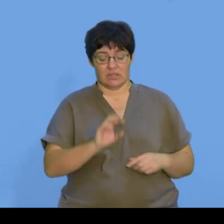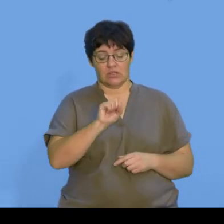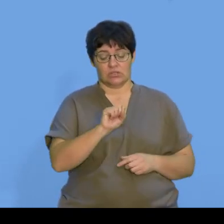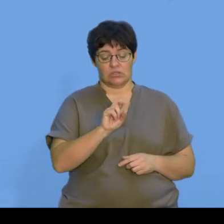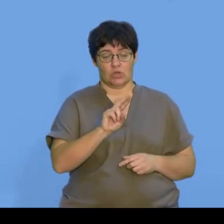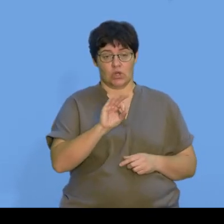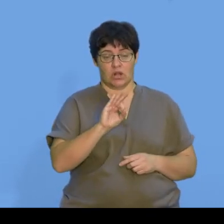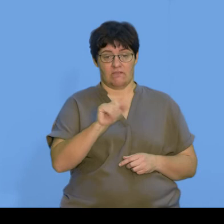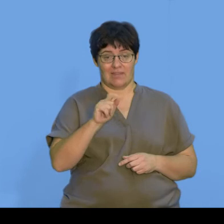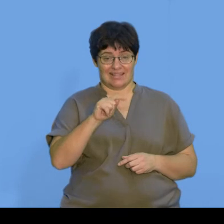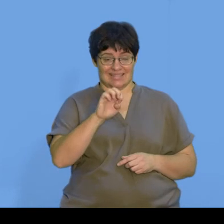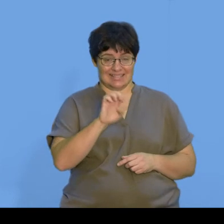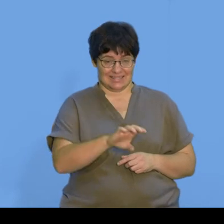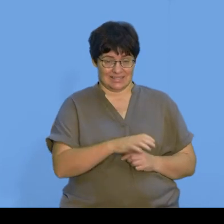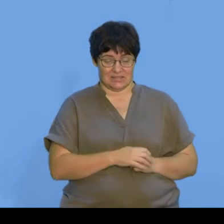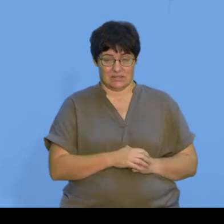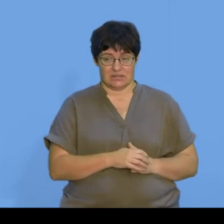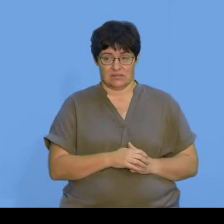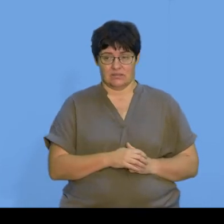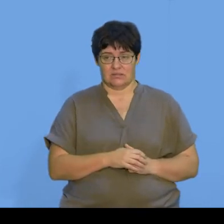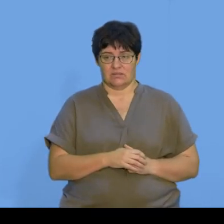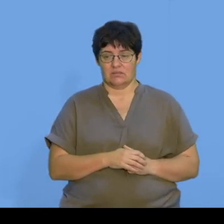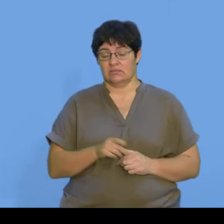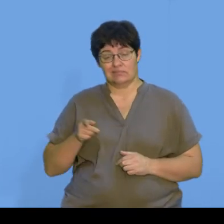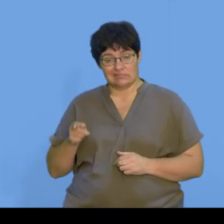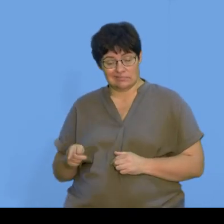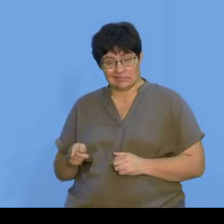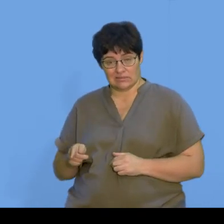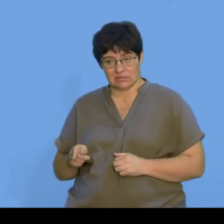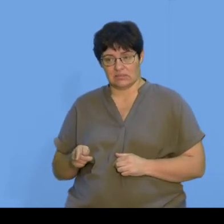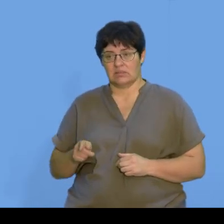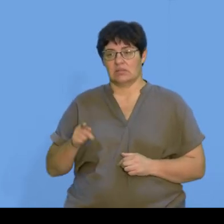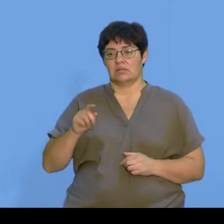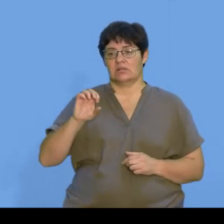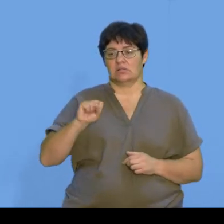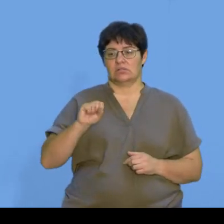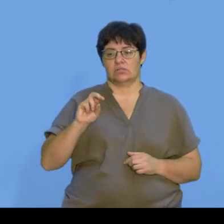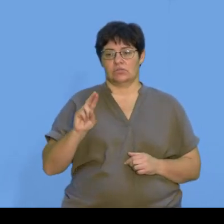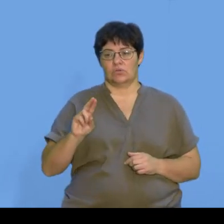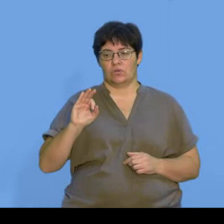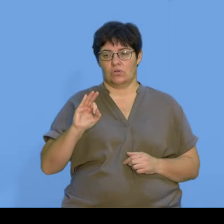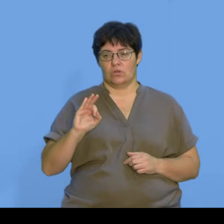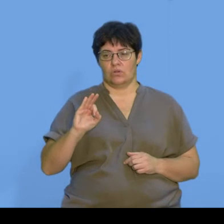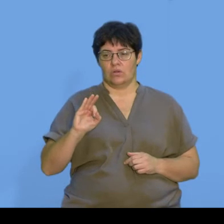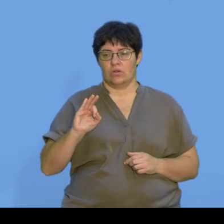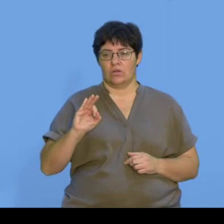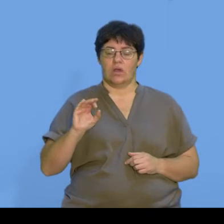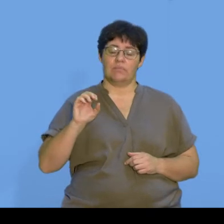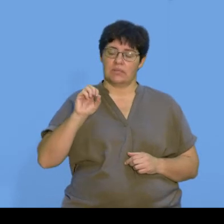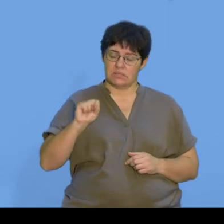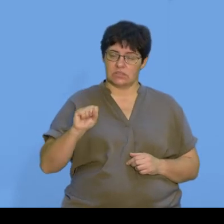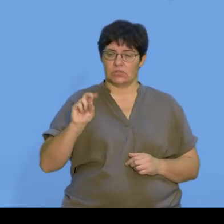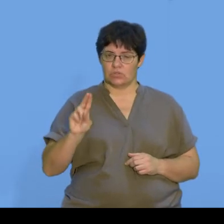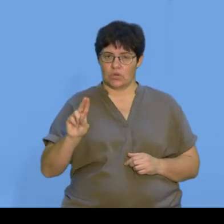sulfite, okay? This is a sulfite, and then this is a sulfate of sodium, okay? Okay, that's